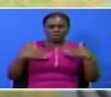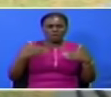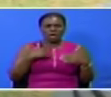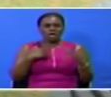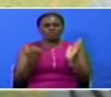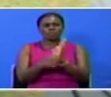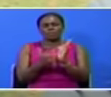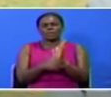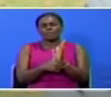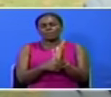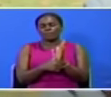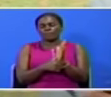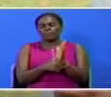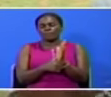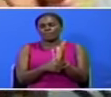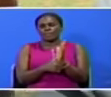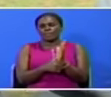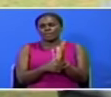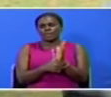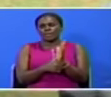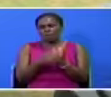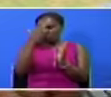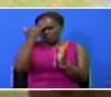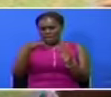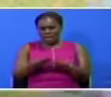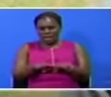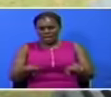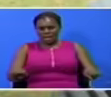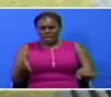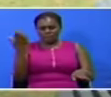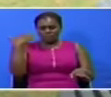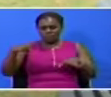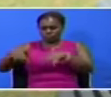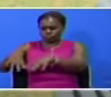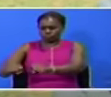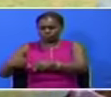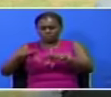sana kwa sababu sana sana isi mashamba ni ile walikuwa ananyakuliwa